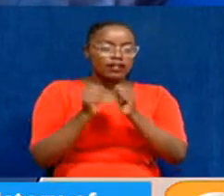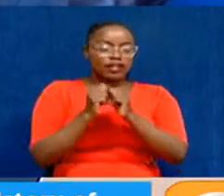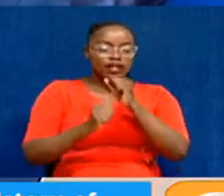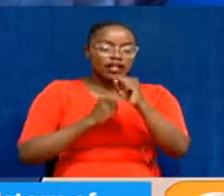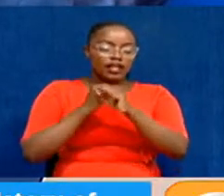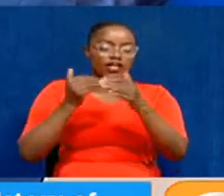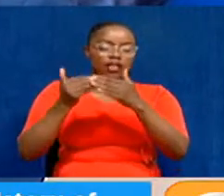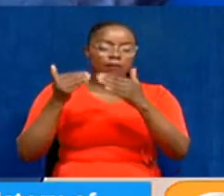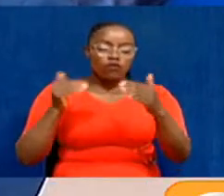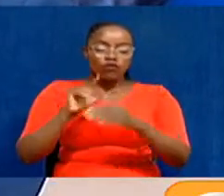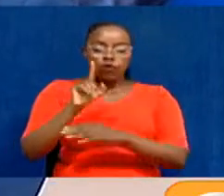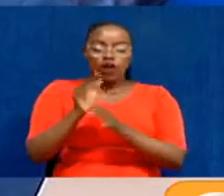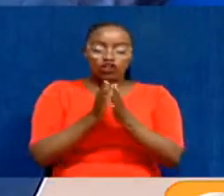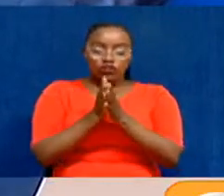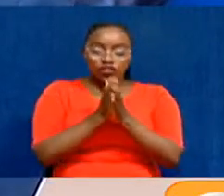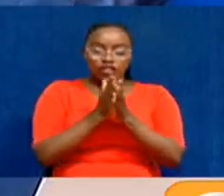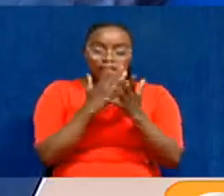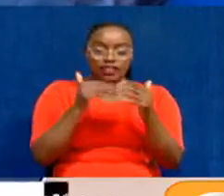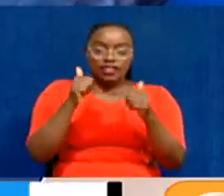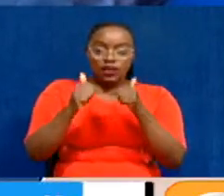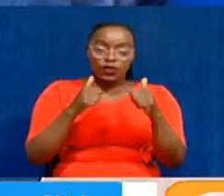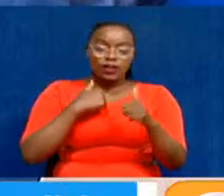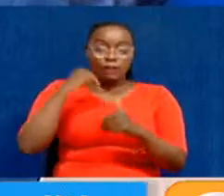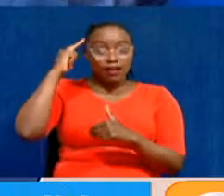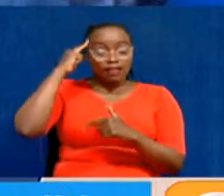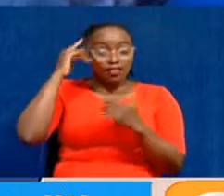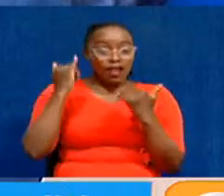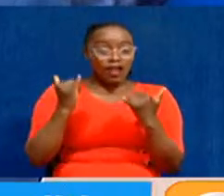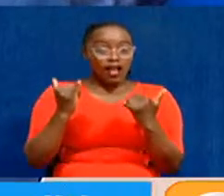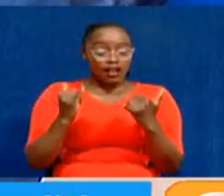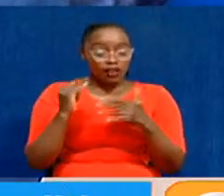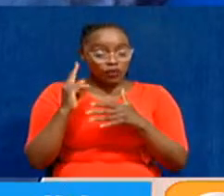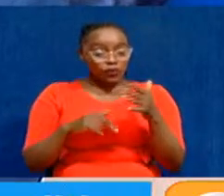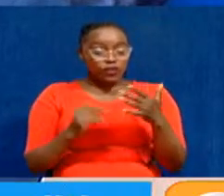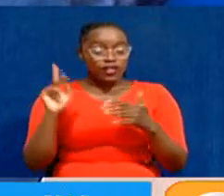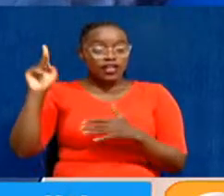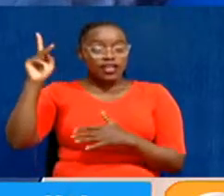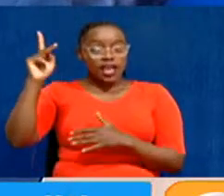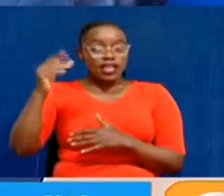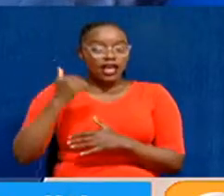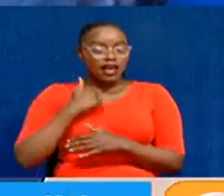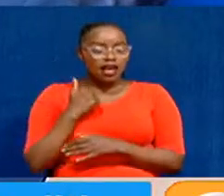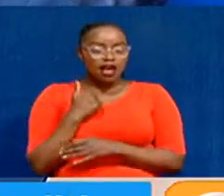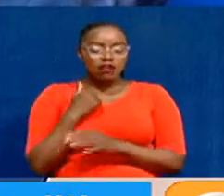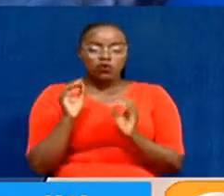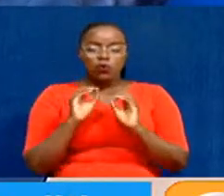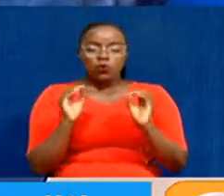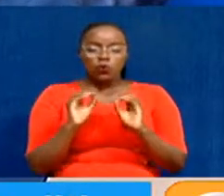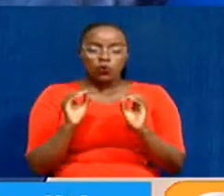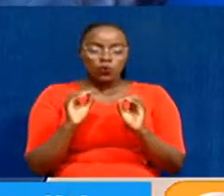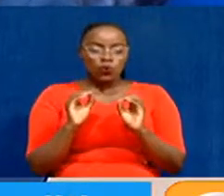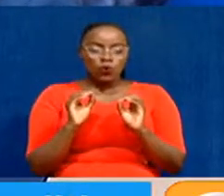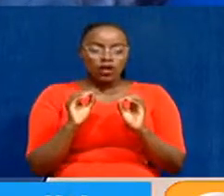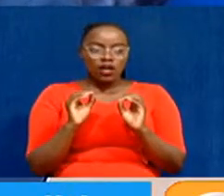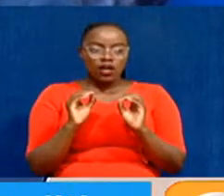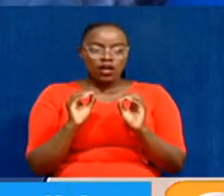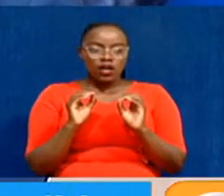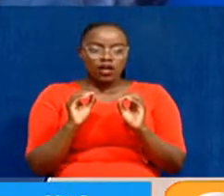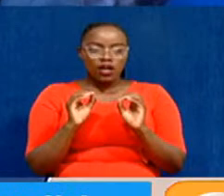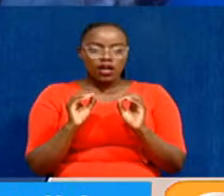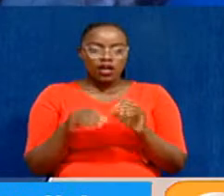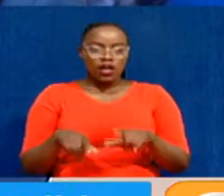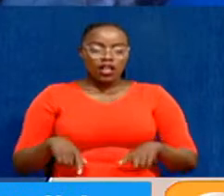years before. One of the interesting things, I think, now is that Kenya has no living